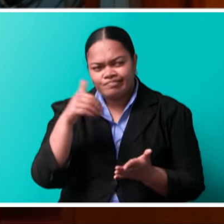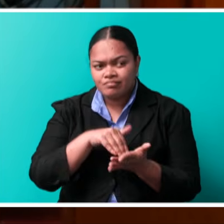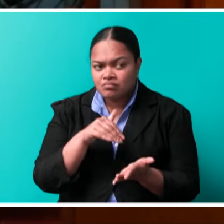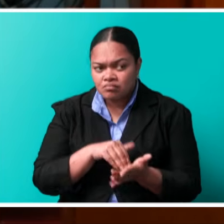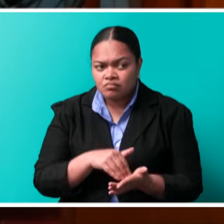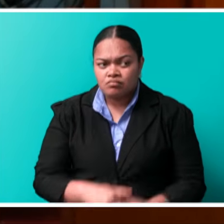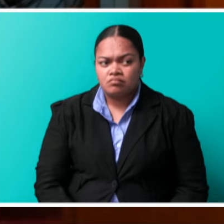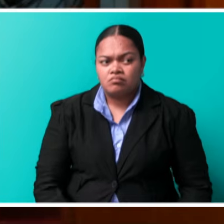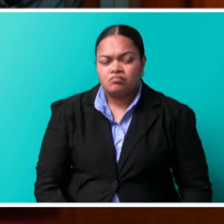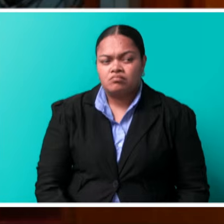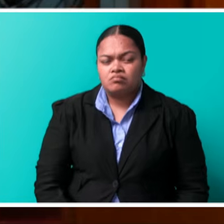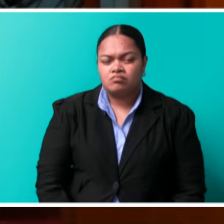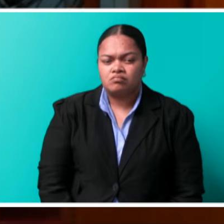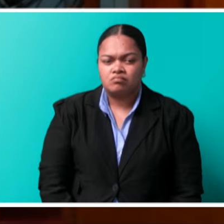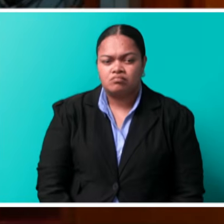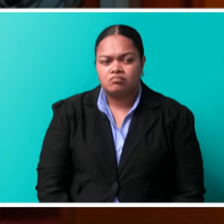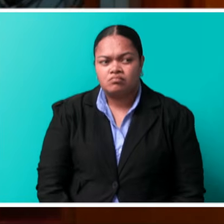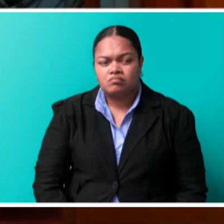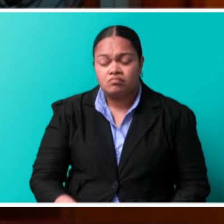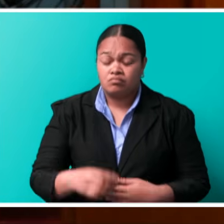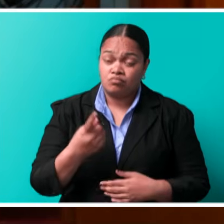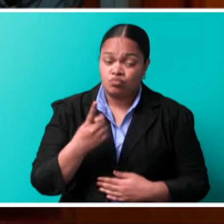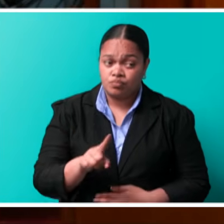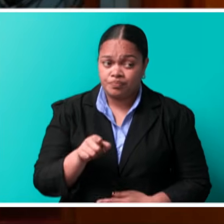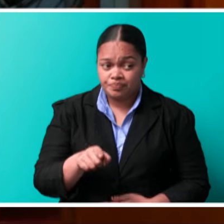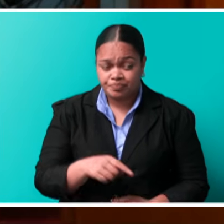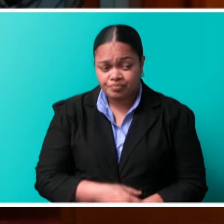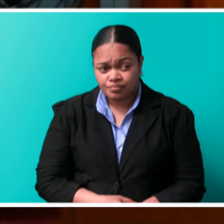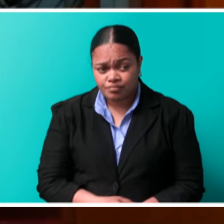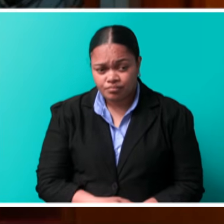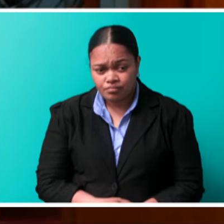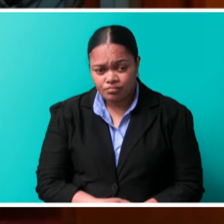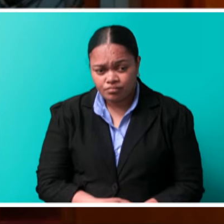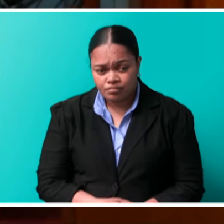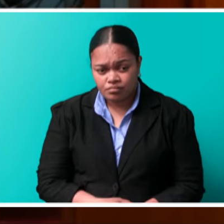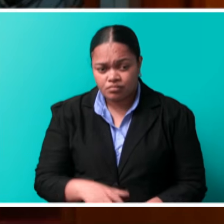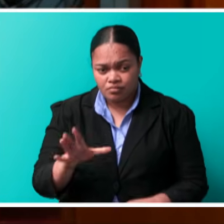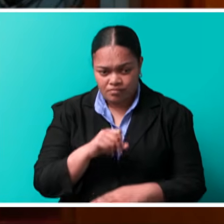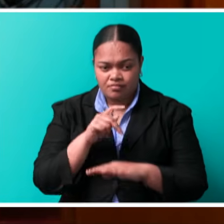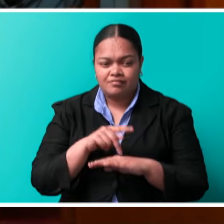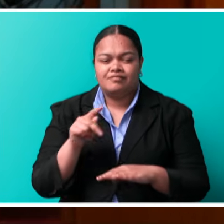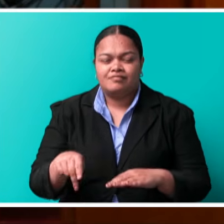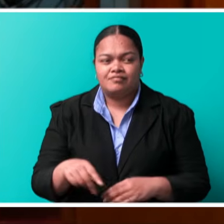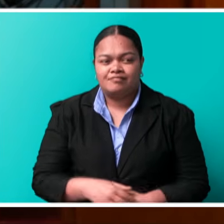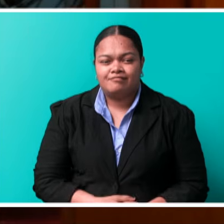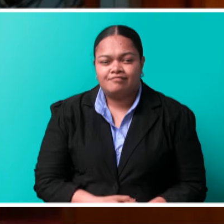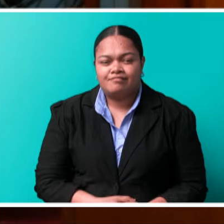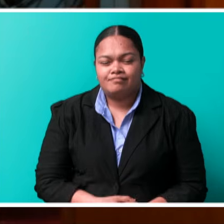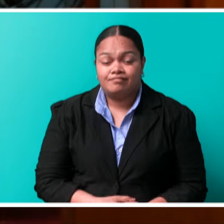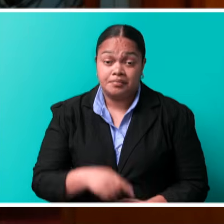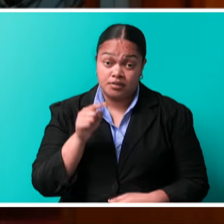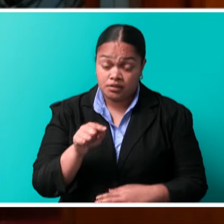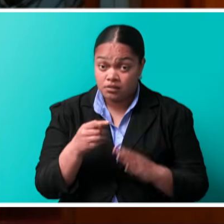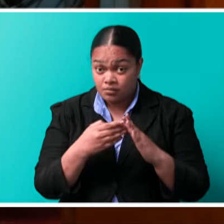medium enterprises to the economy and employment figures of this country. This budget,